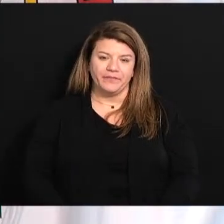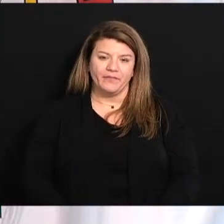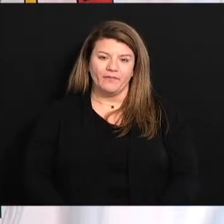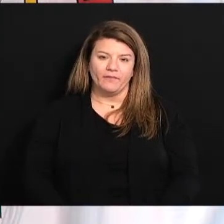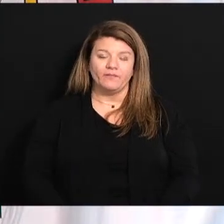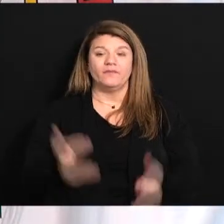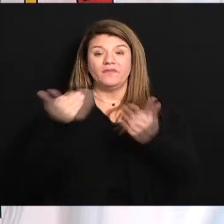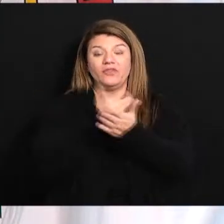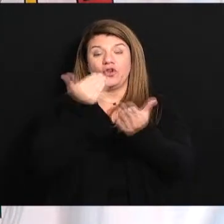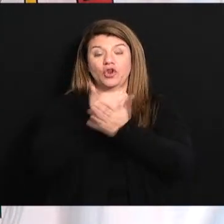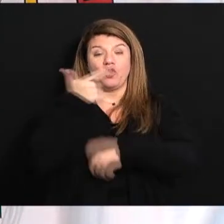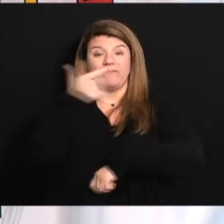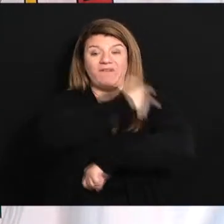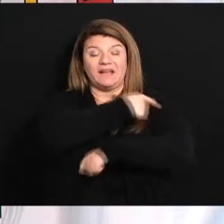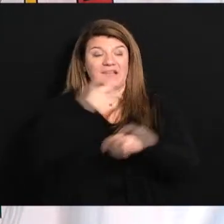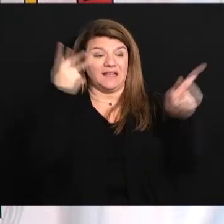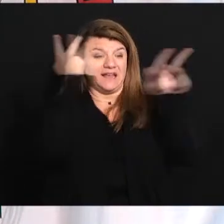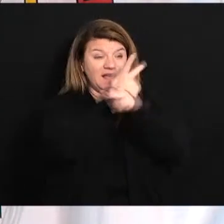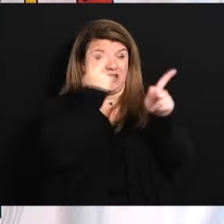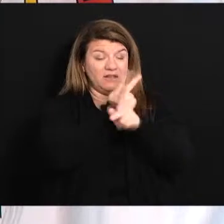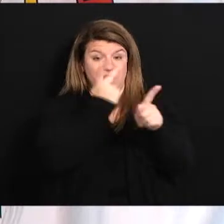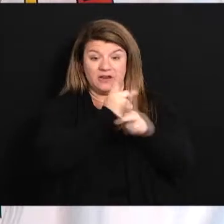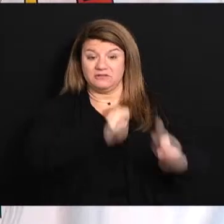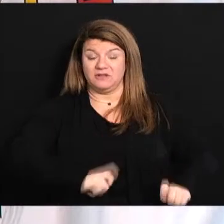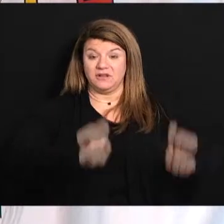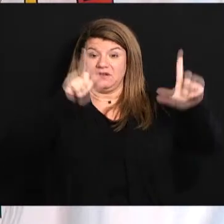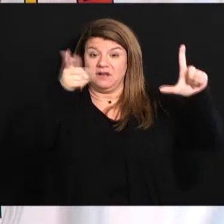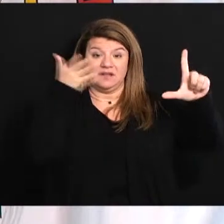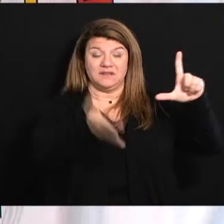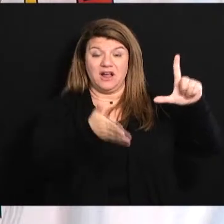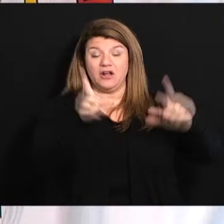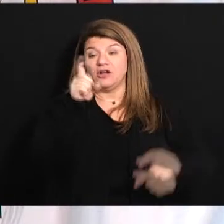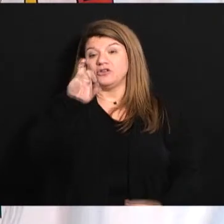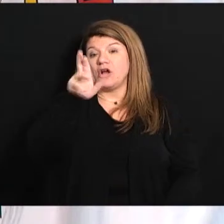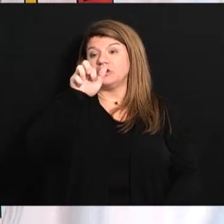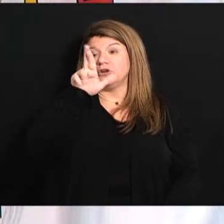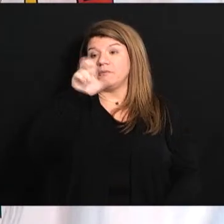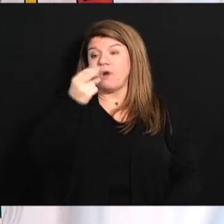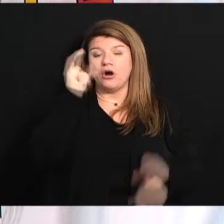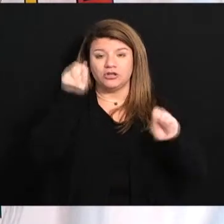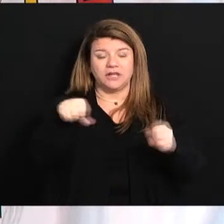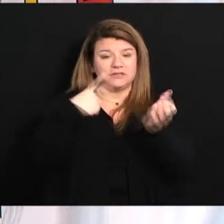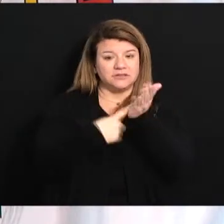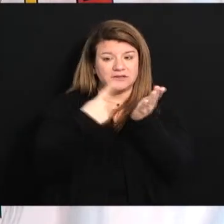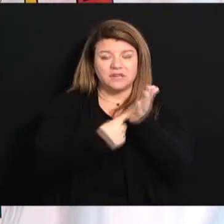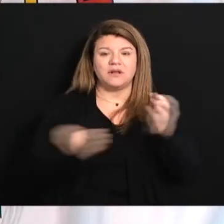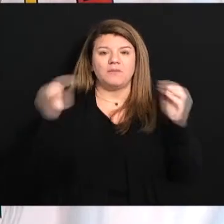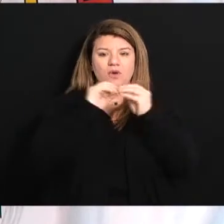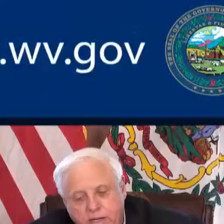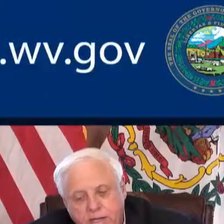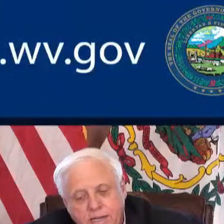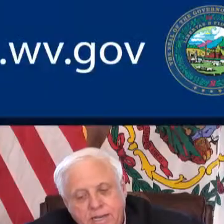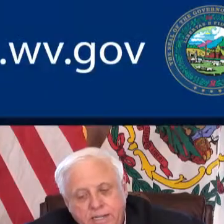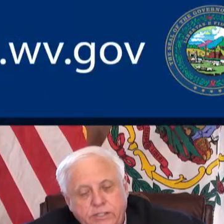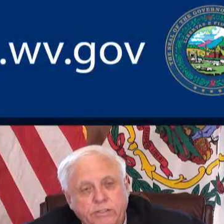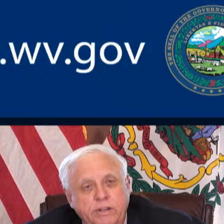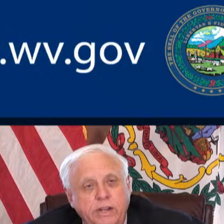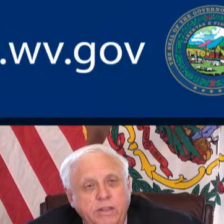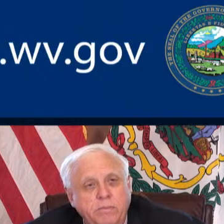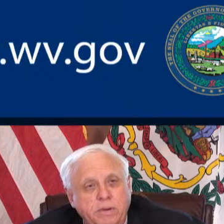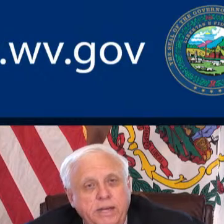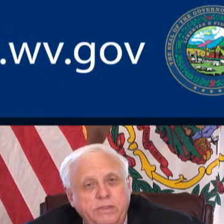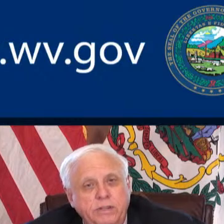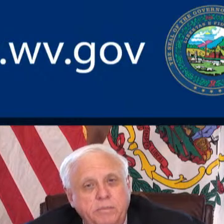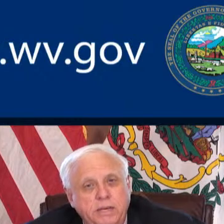The new vaccine calculator is all up, and you know, Dr. Marsh, I'm sure, can talk to you about that, but it's just